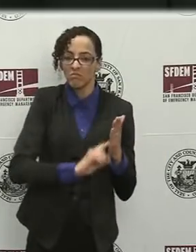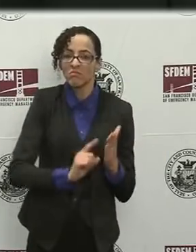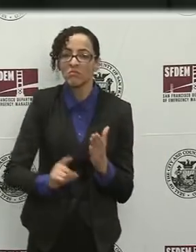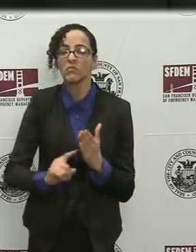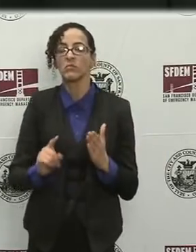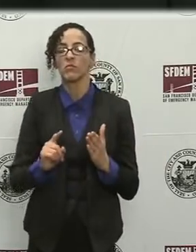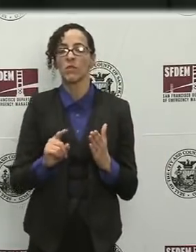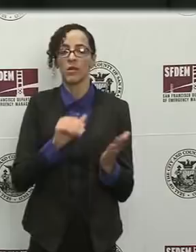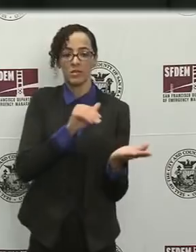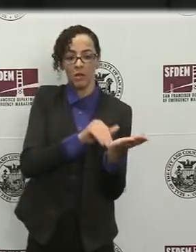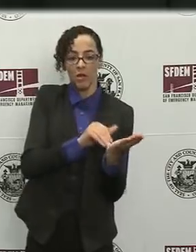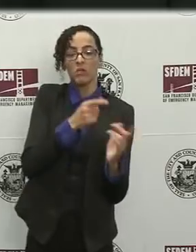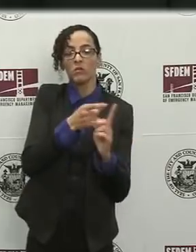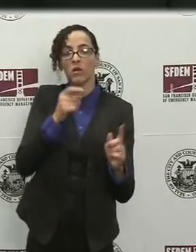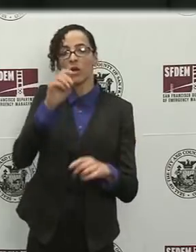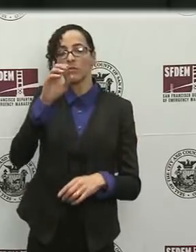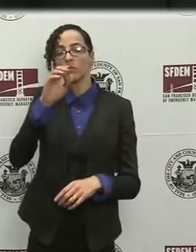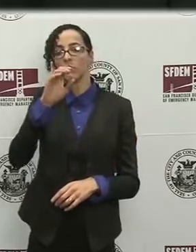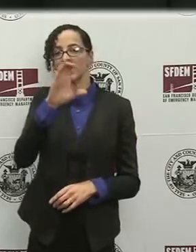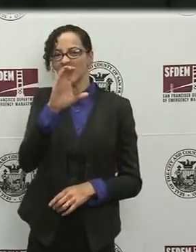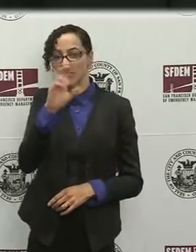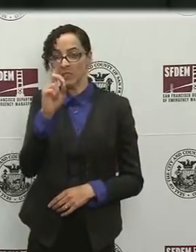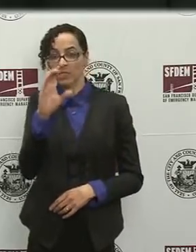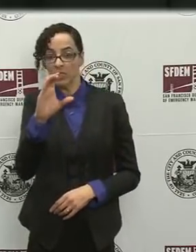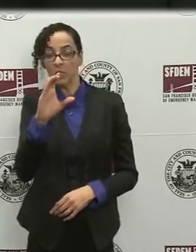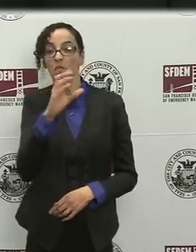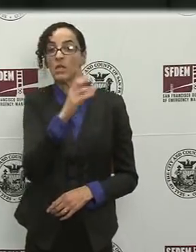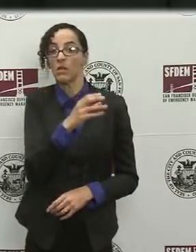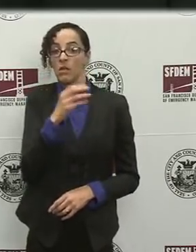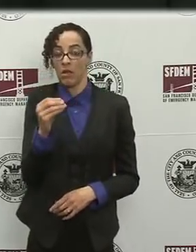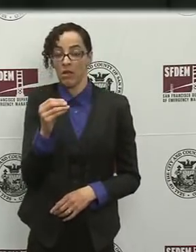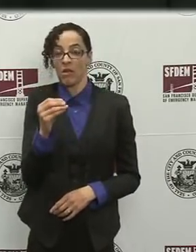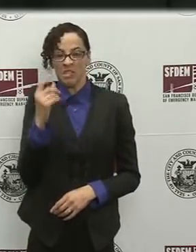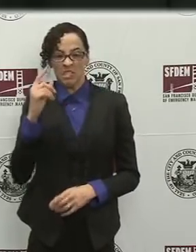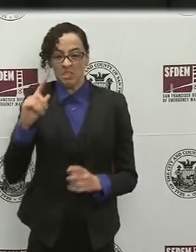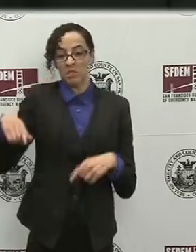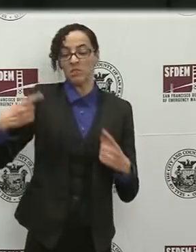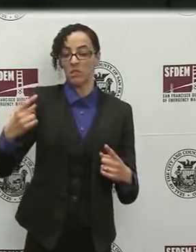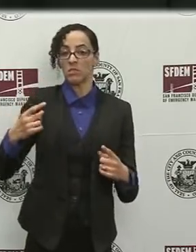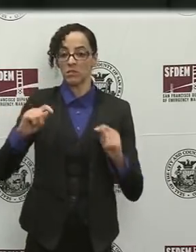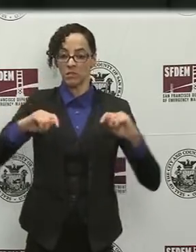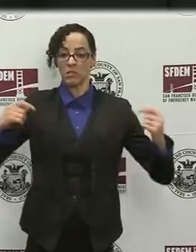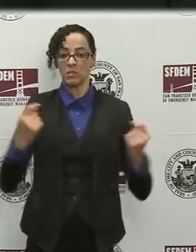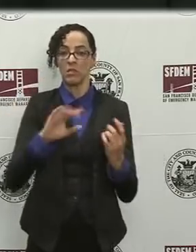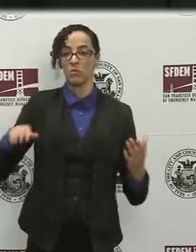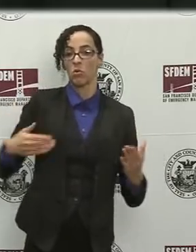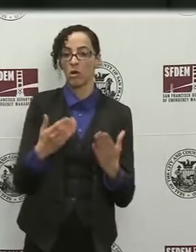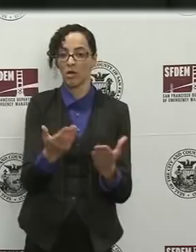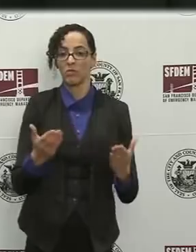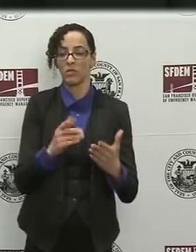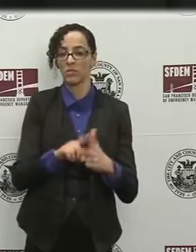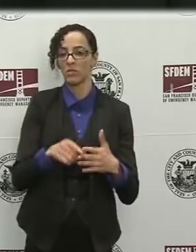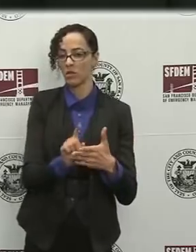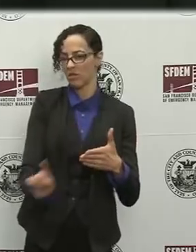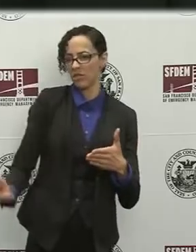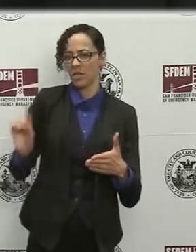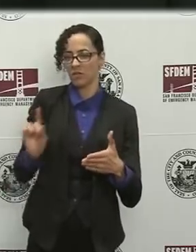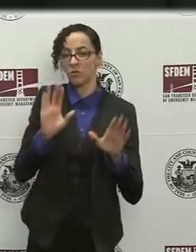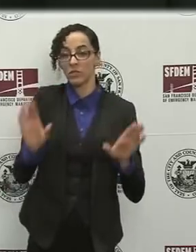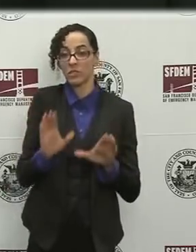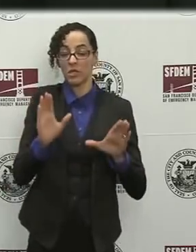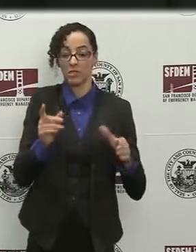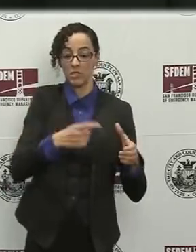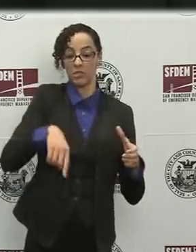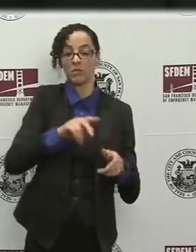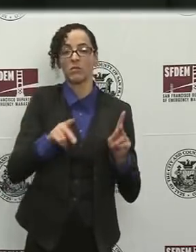for Disease Control. And since they arrived here starting a week ago last Sunday, they have done